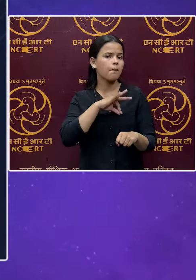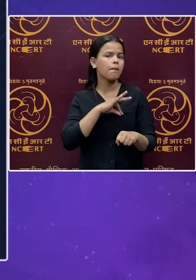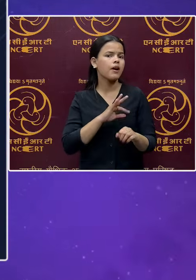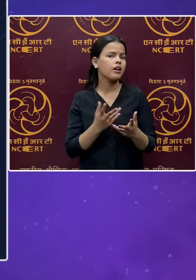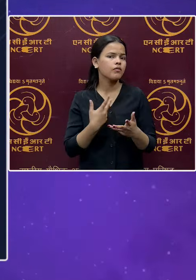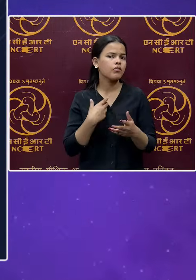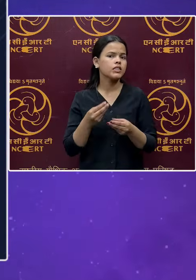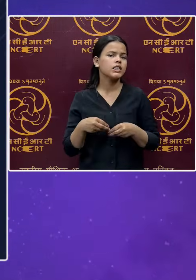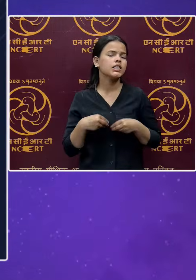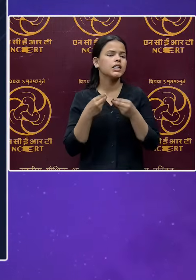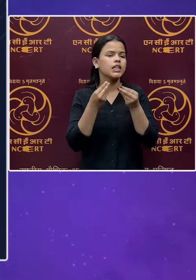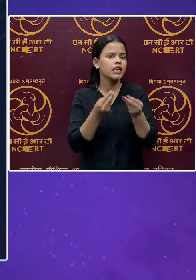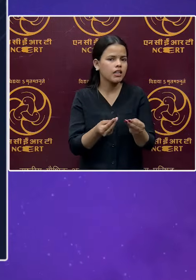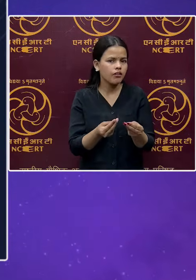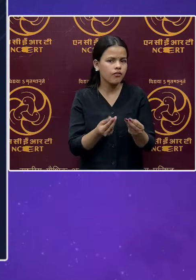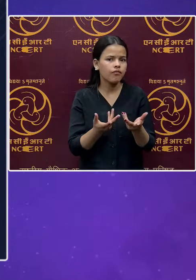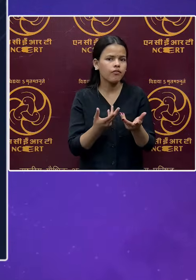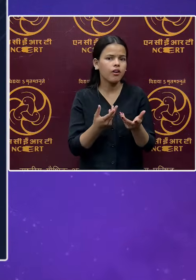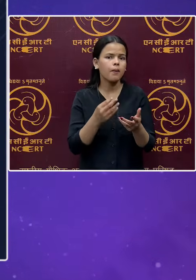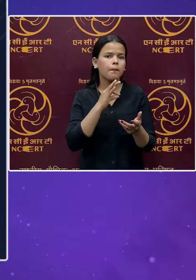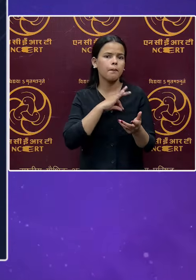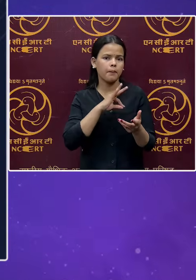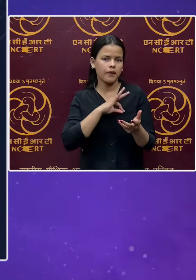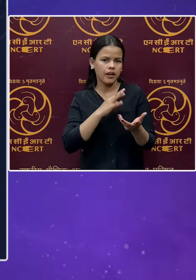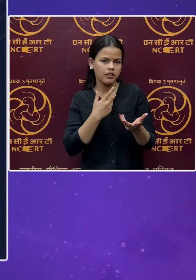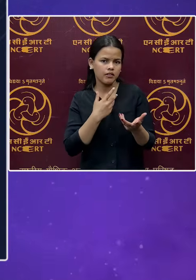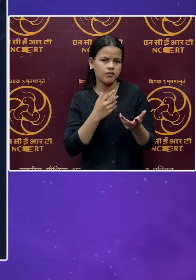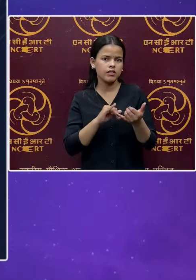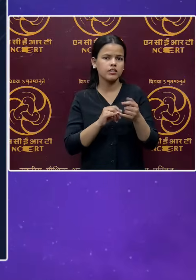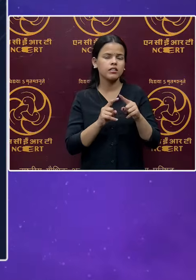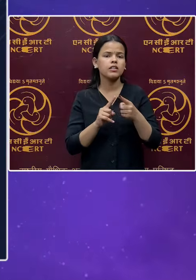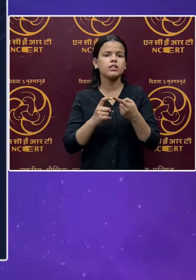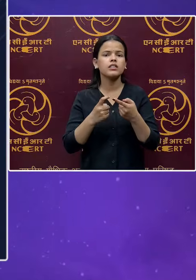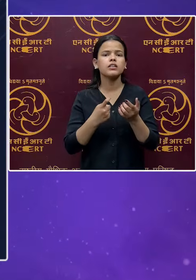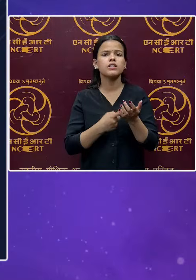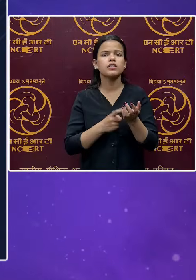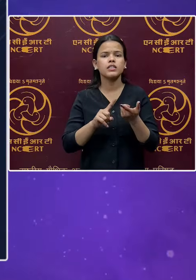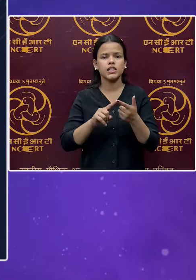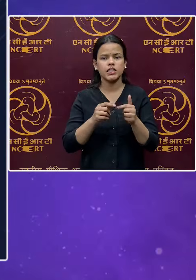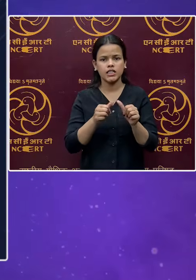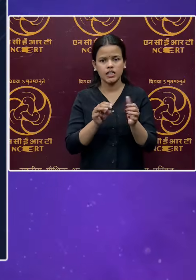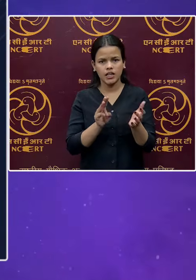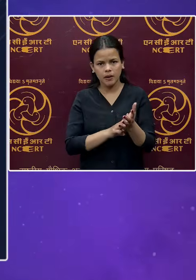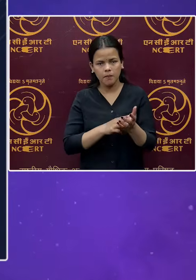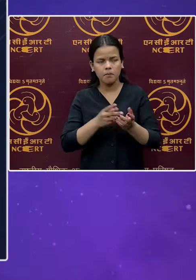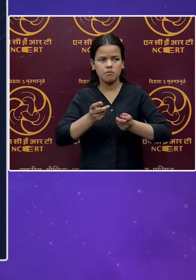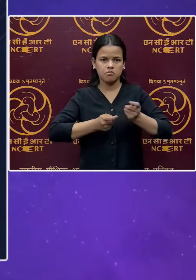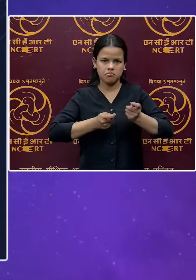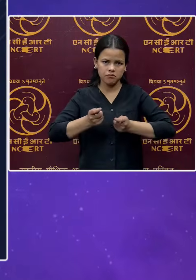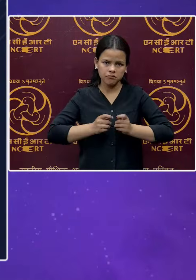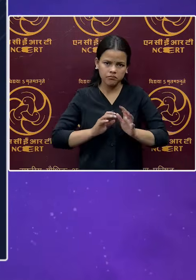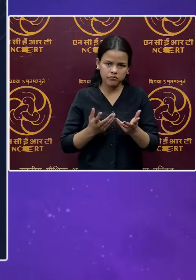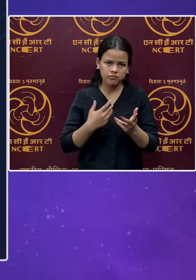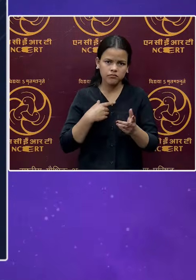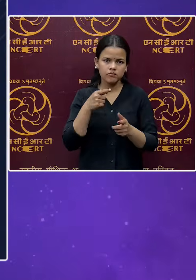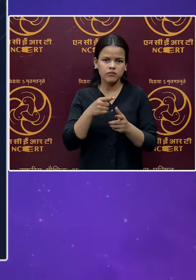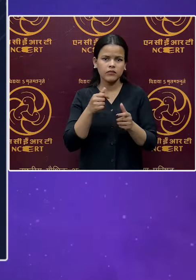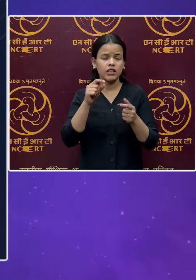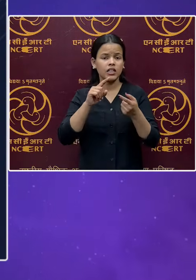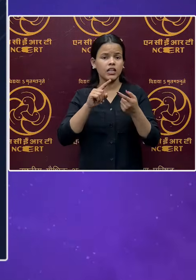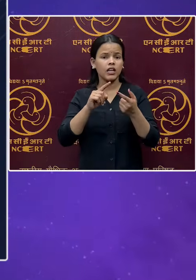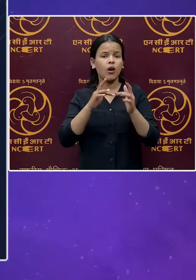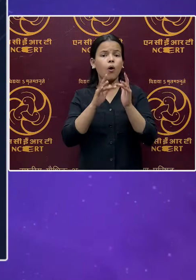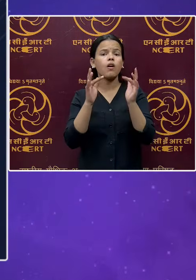provide they provide the benefits of streamlined content management, centralized hub for the e-content. They